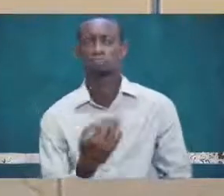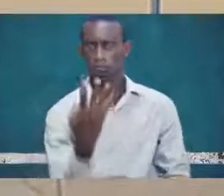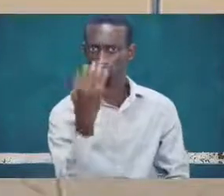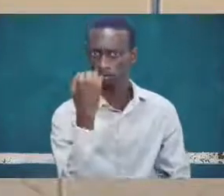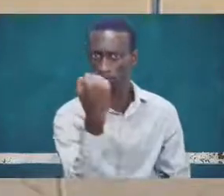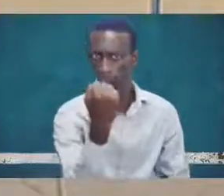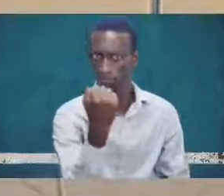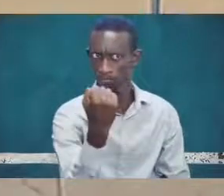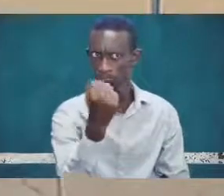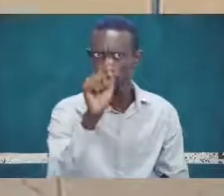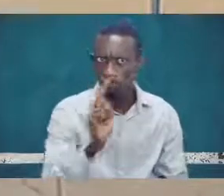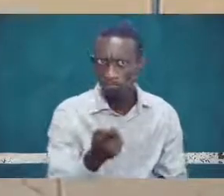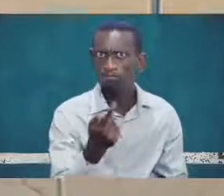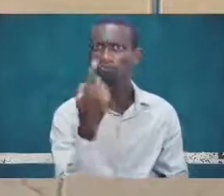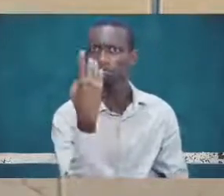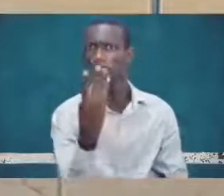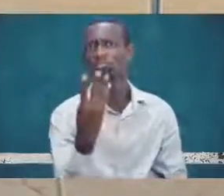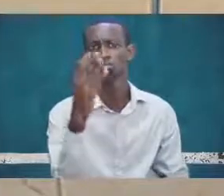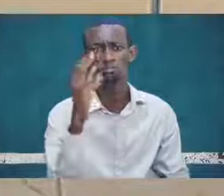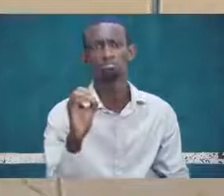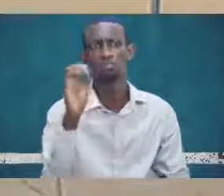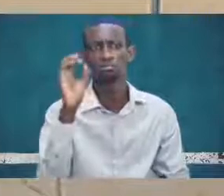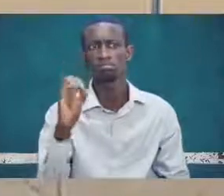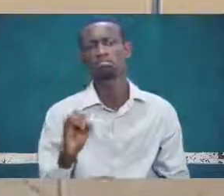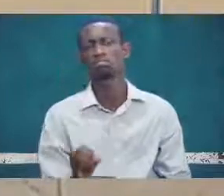5,400 and 400